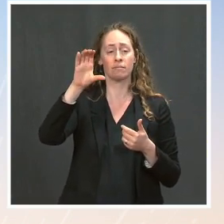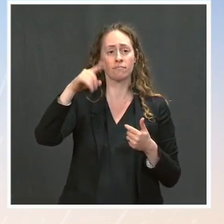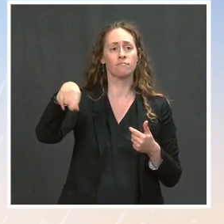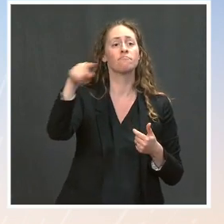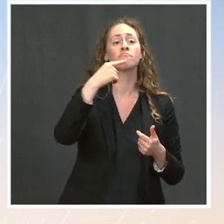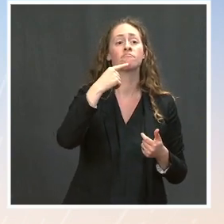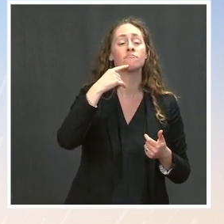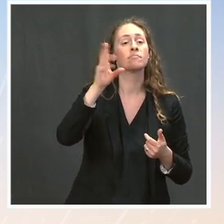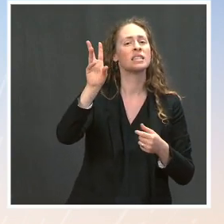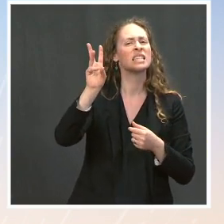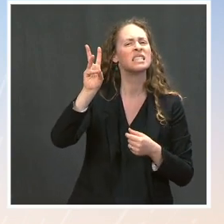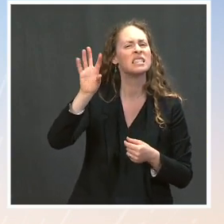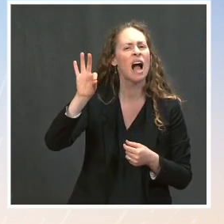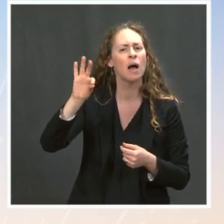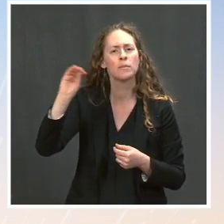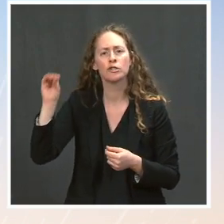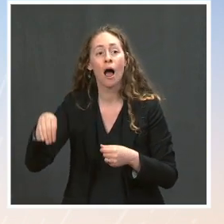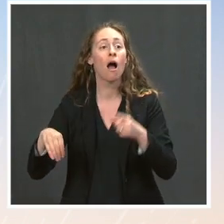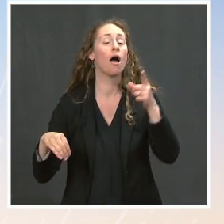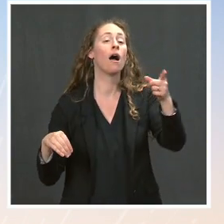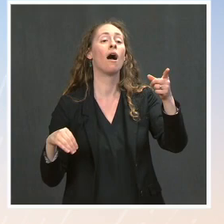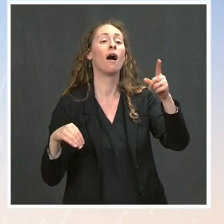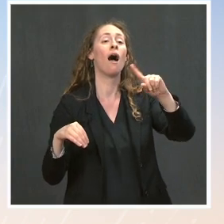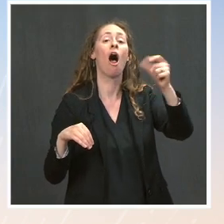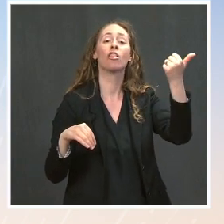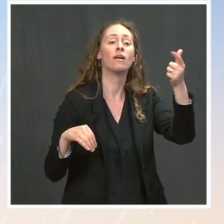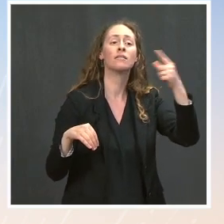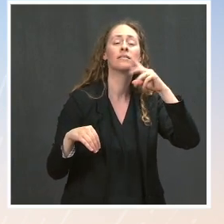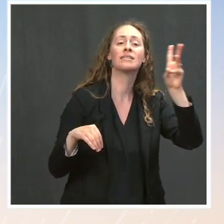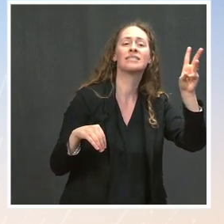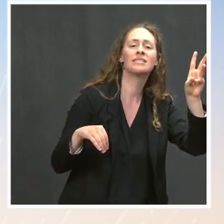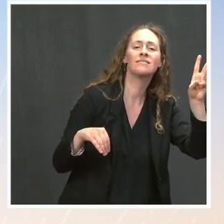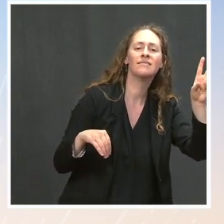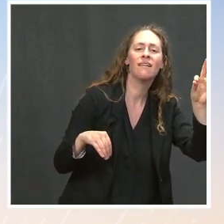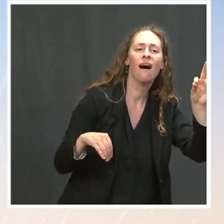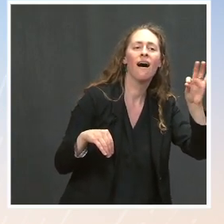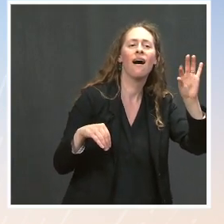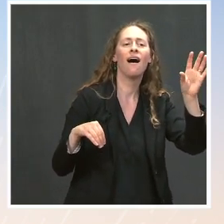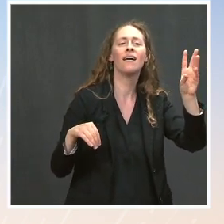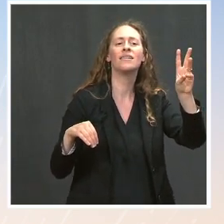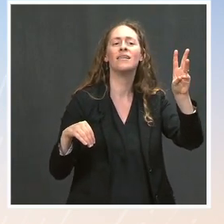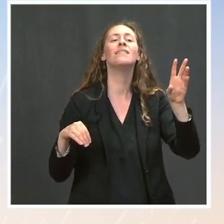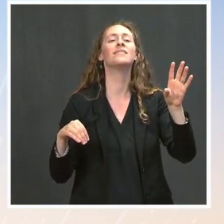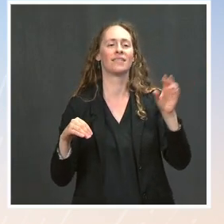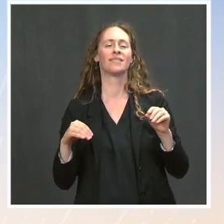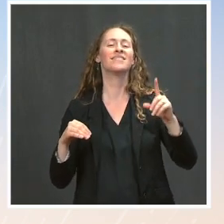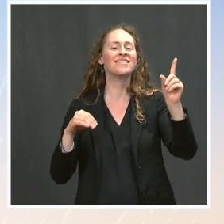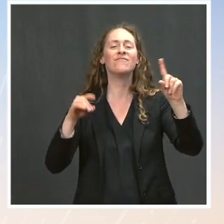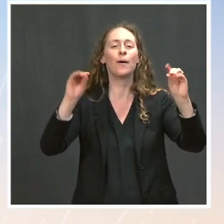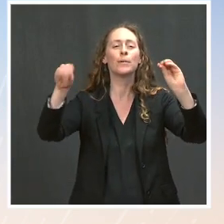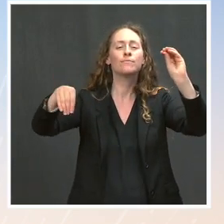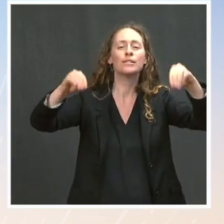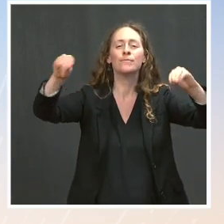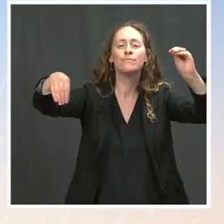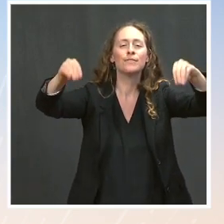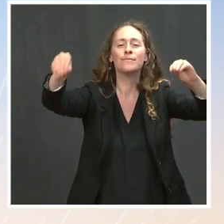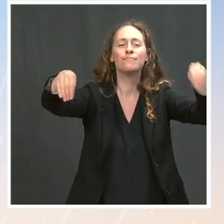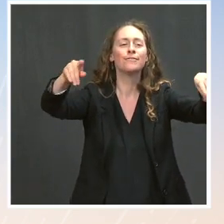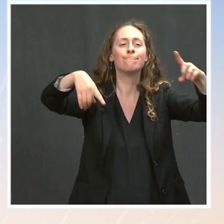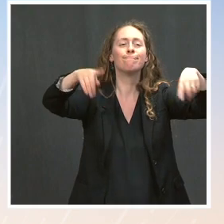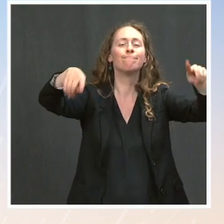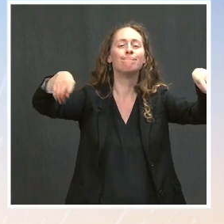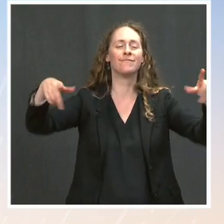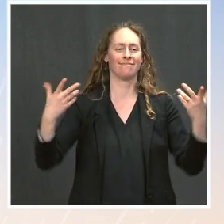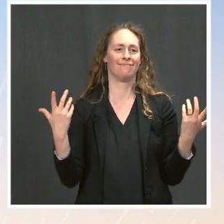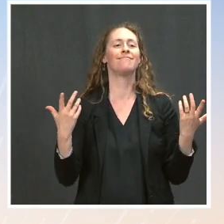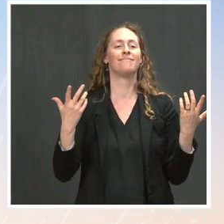ABC 64% approval. Also, I will also note, per our earlier discussion, that according to the ABC